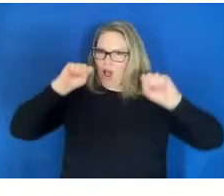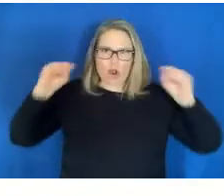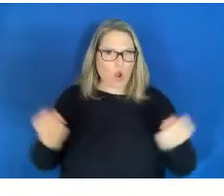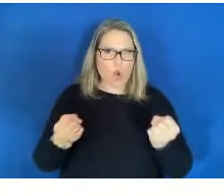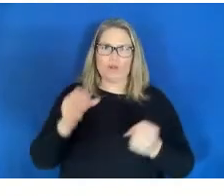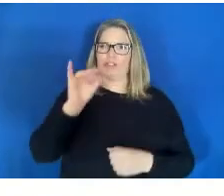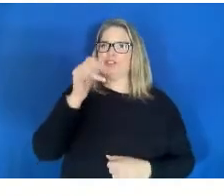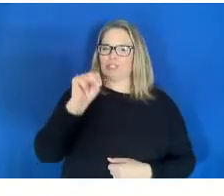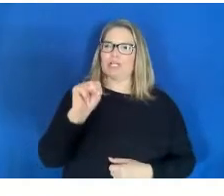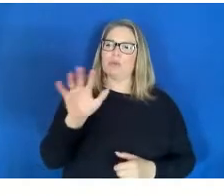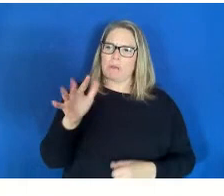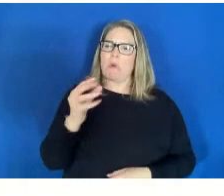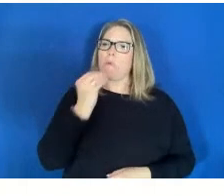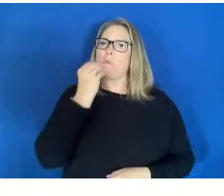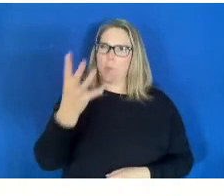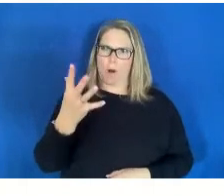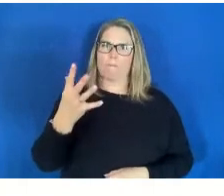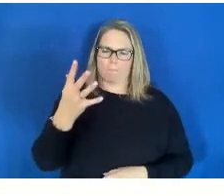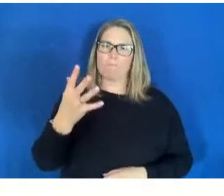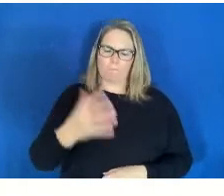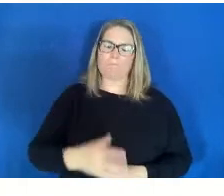slide.